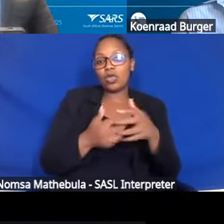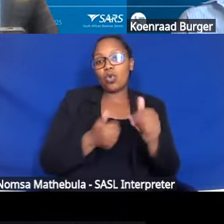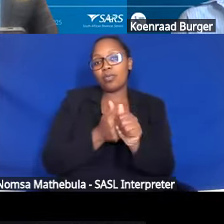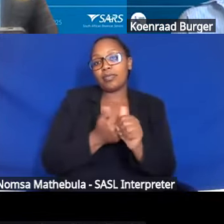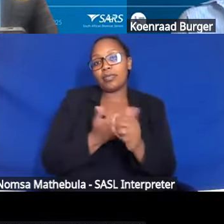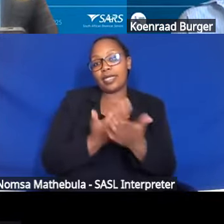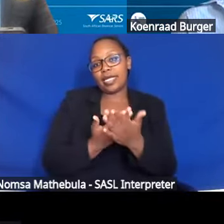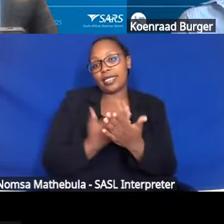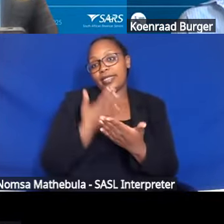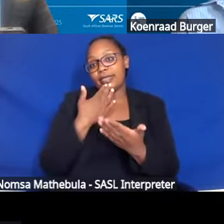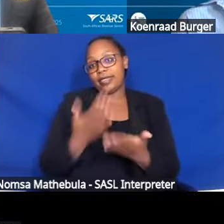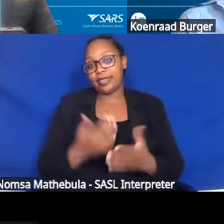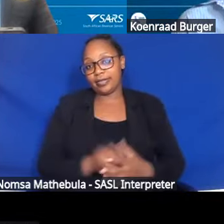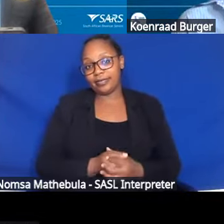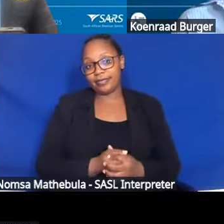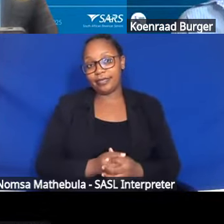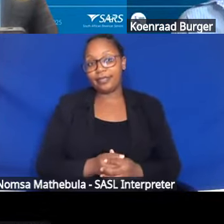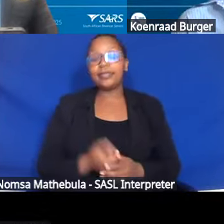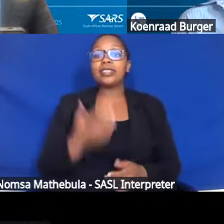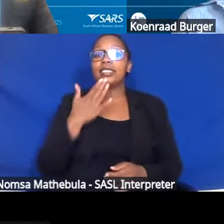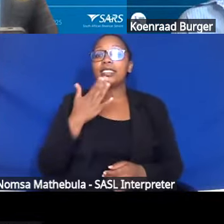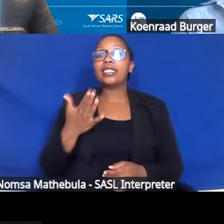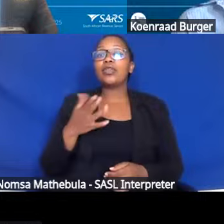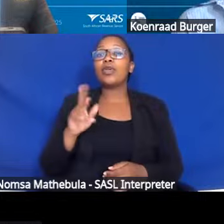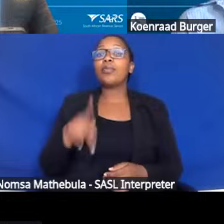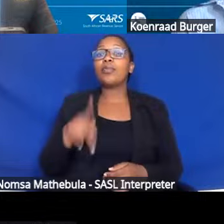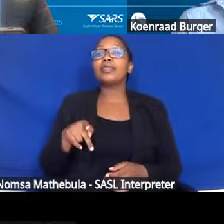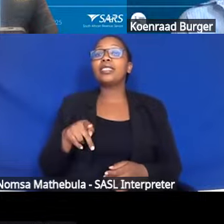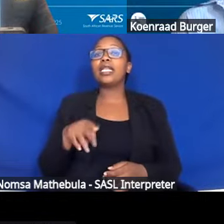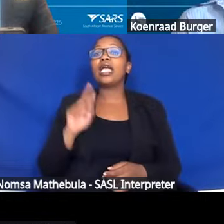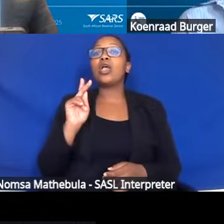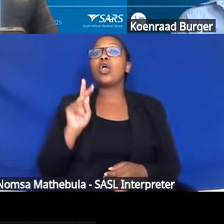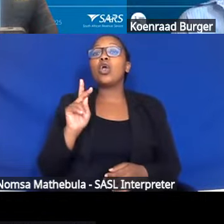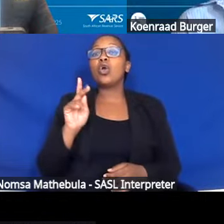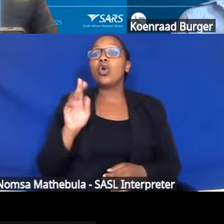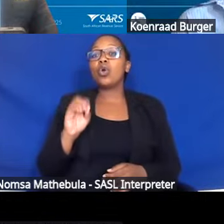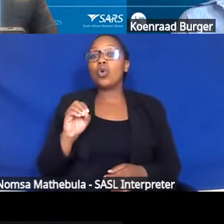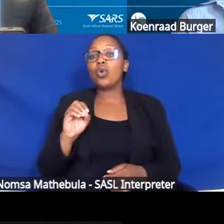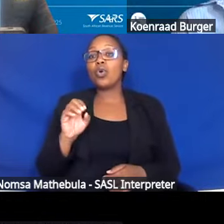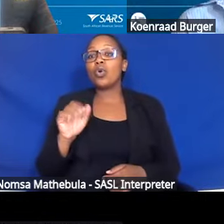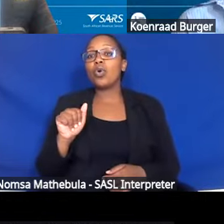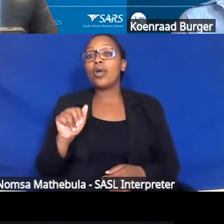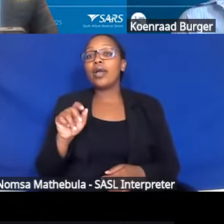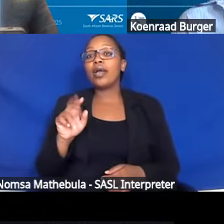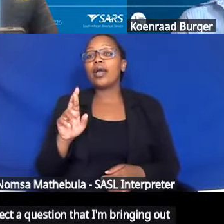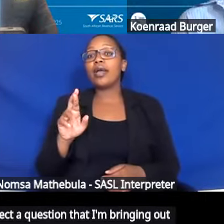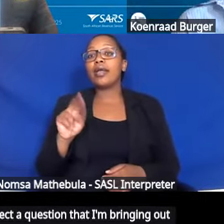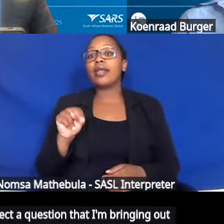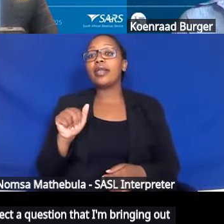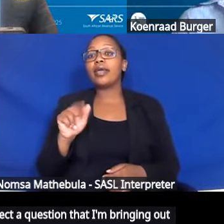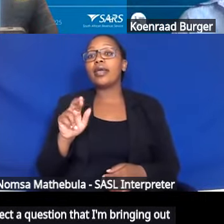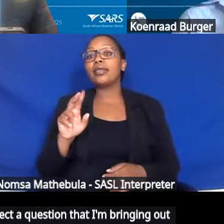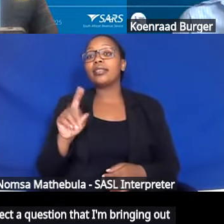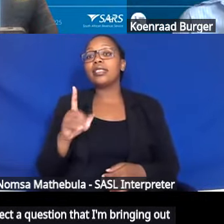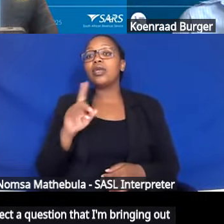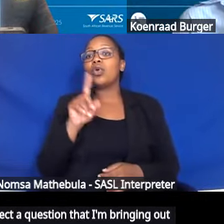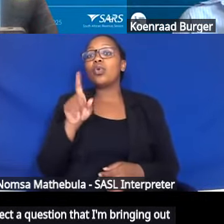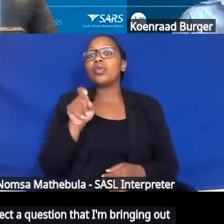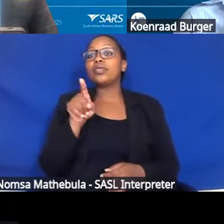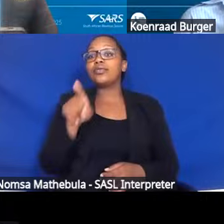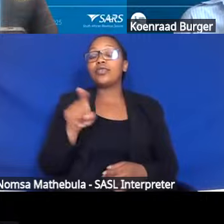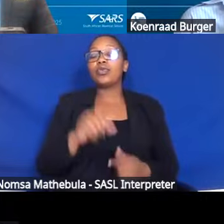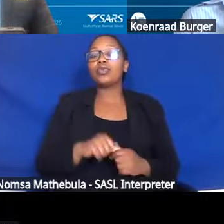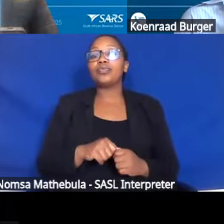Thank you, Pumzile. Kunrad, I would like to redirect the question that I'm reading now to you. When a third party